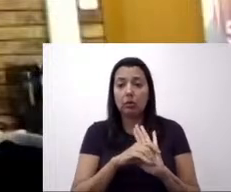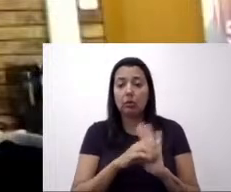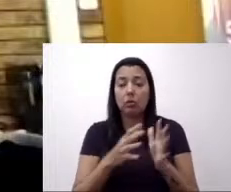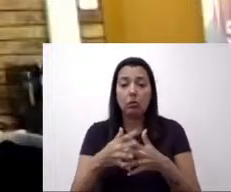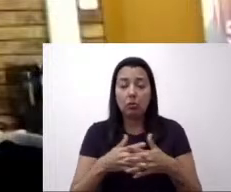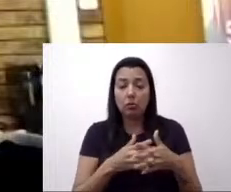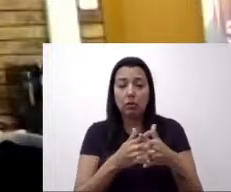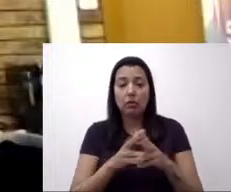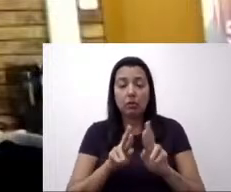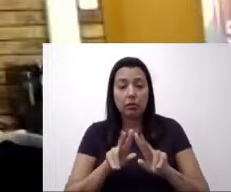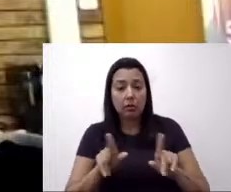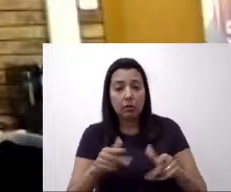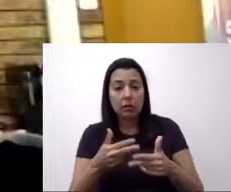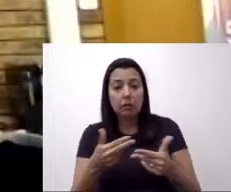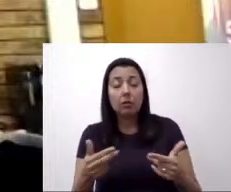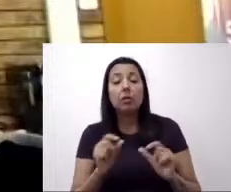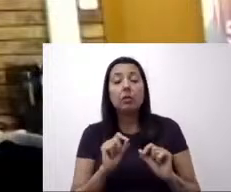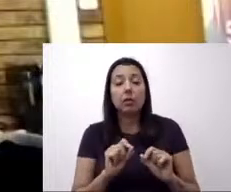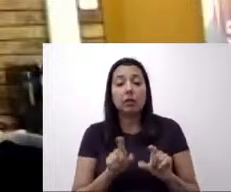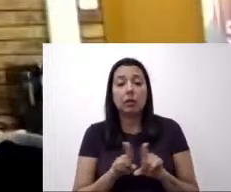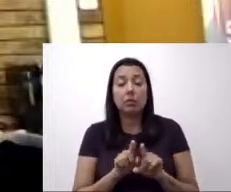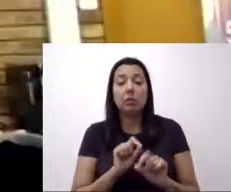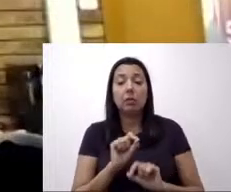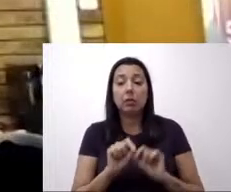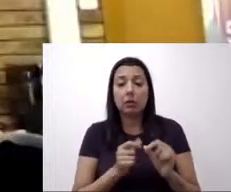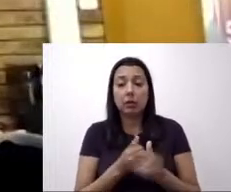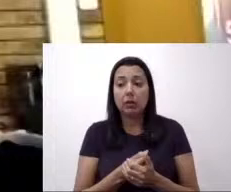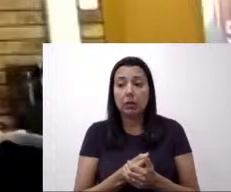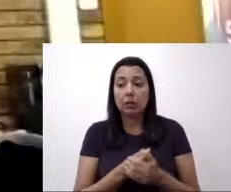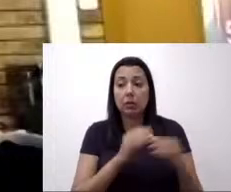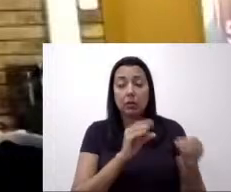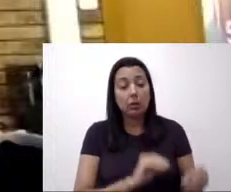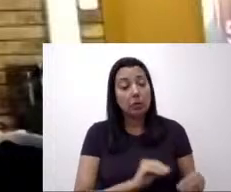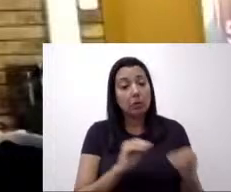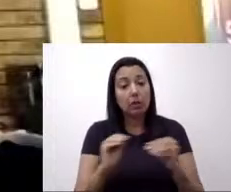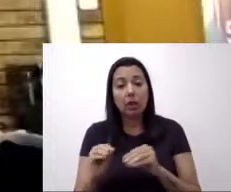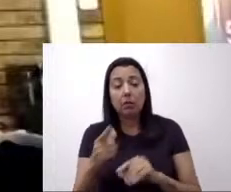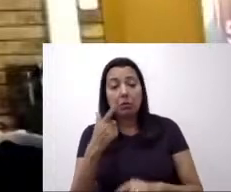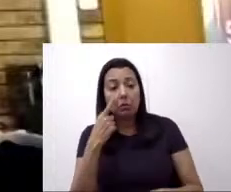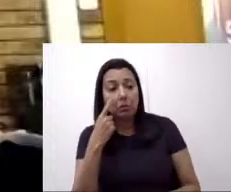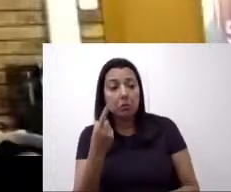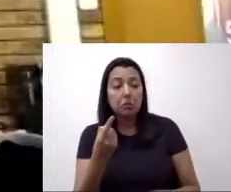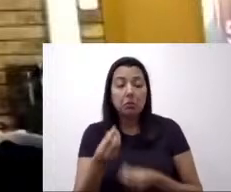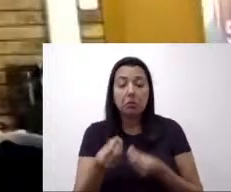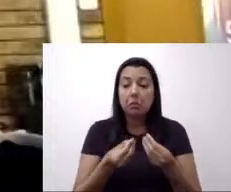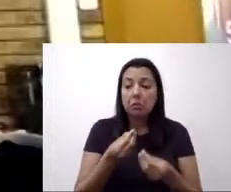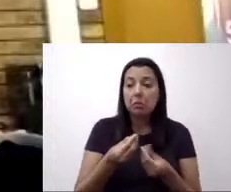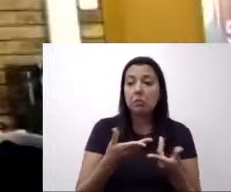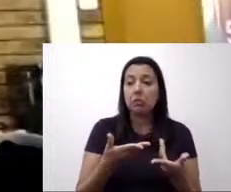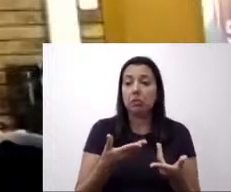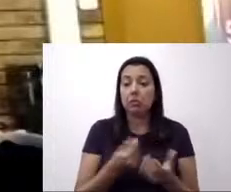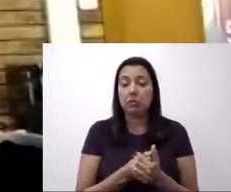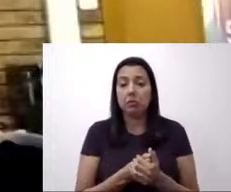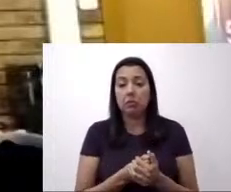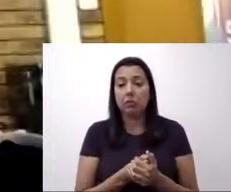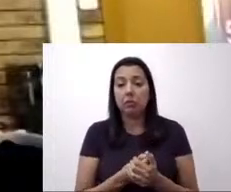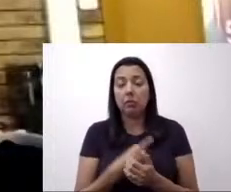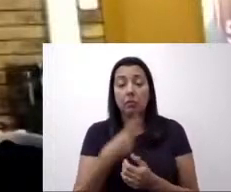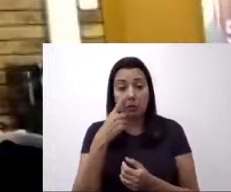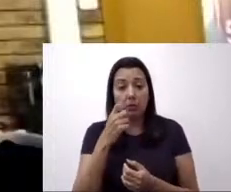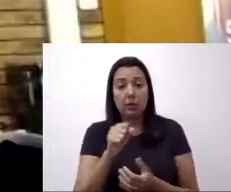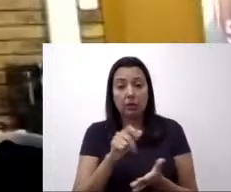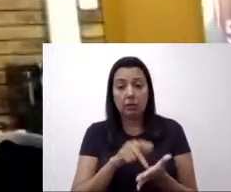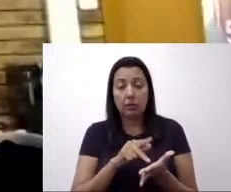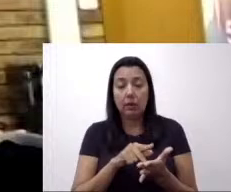actors and who change their point of view during I observe a 10 years policy